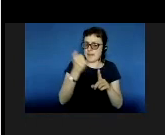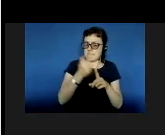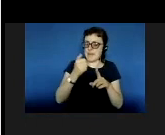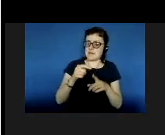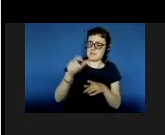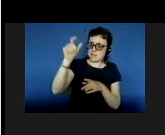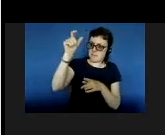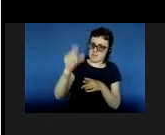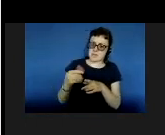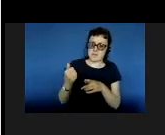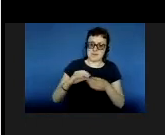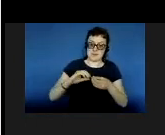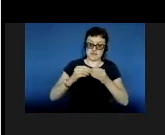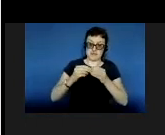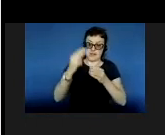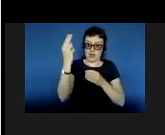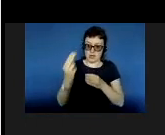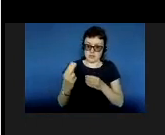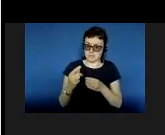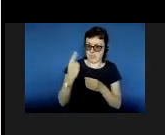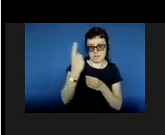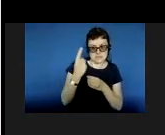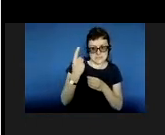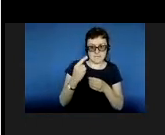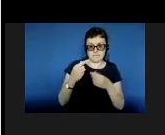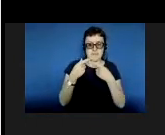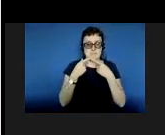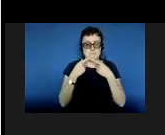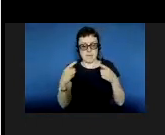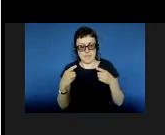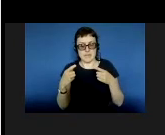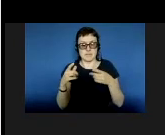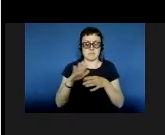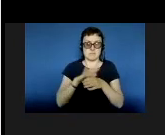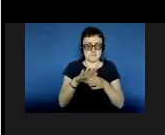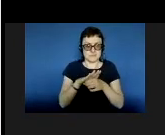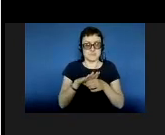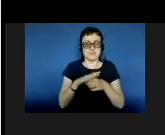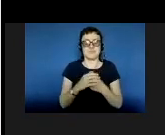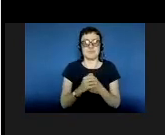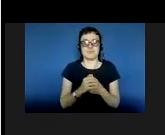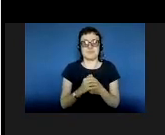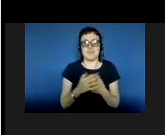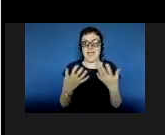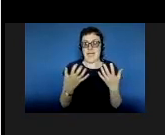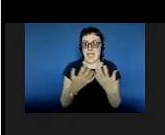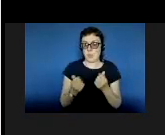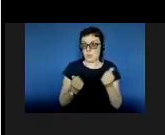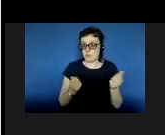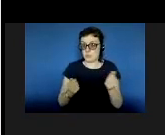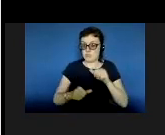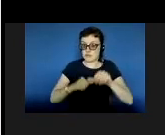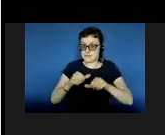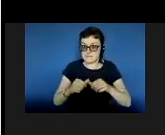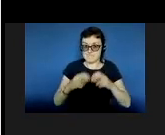the artist? And finally, how can the curatorial process best explore and/or promote wider public